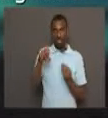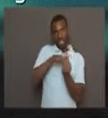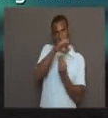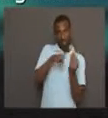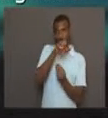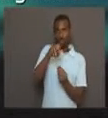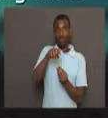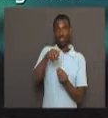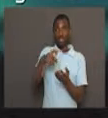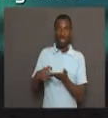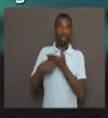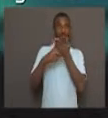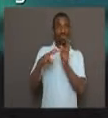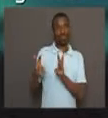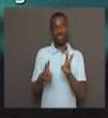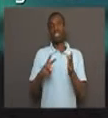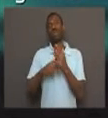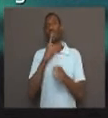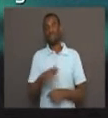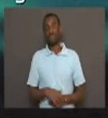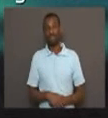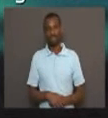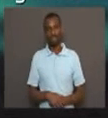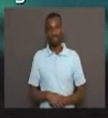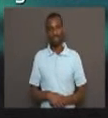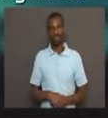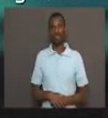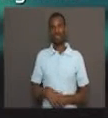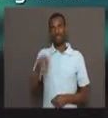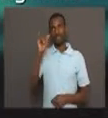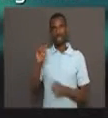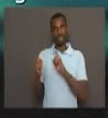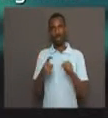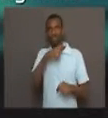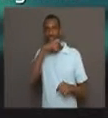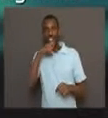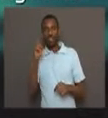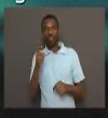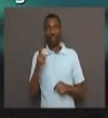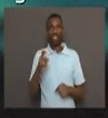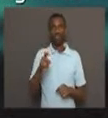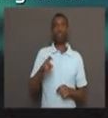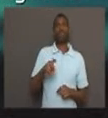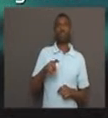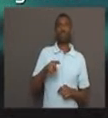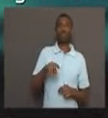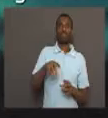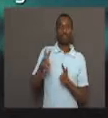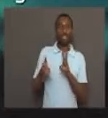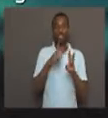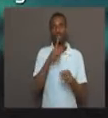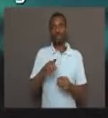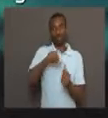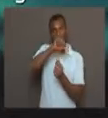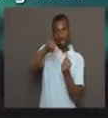electrons along fixed rings in an atom. If these match your